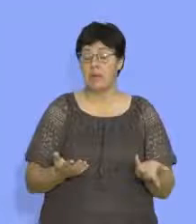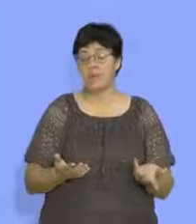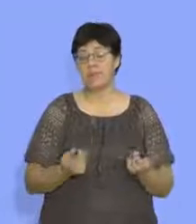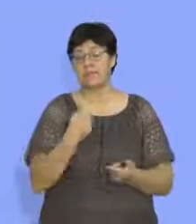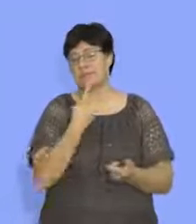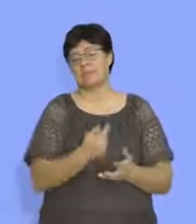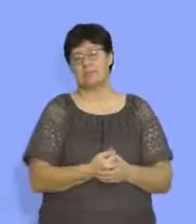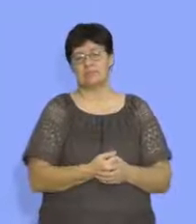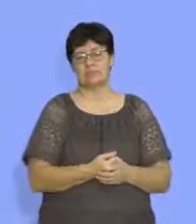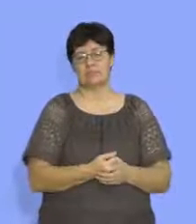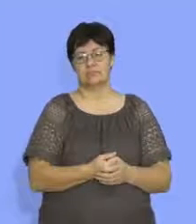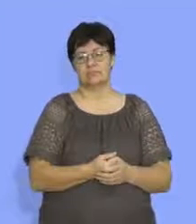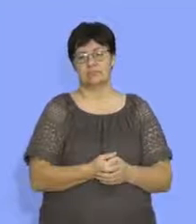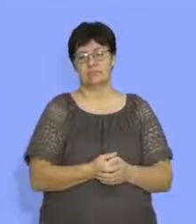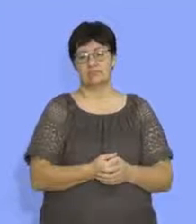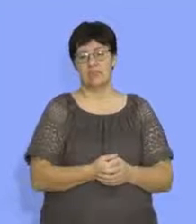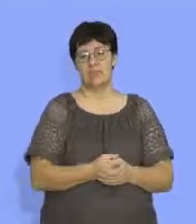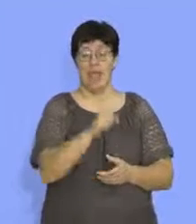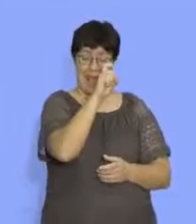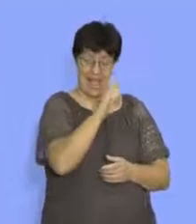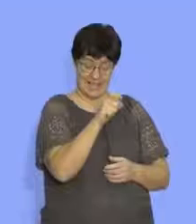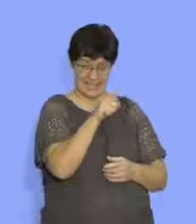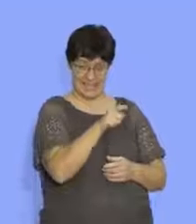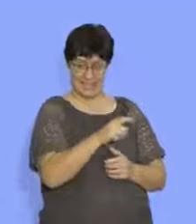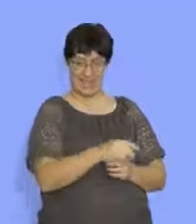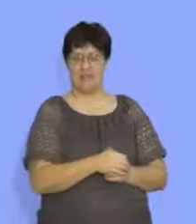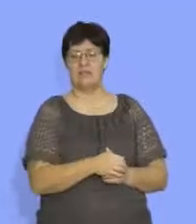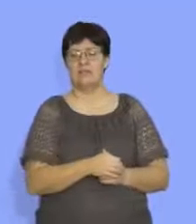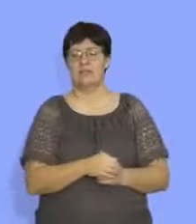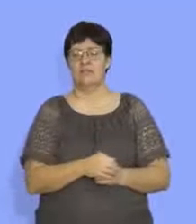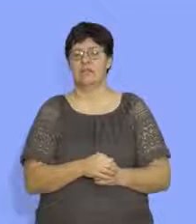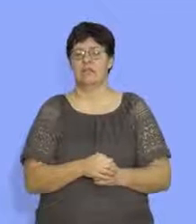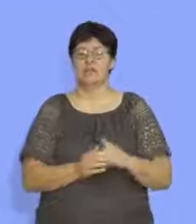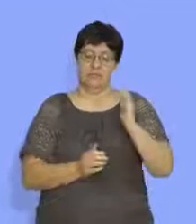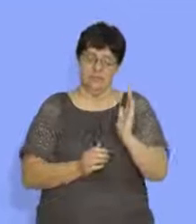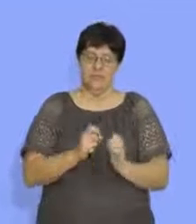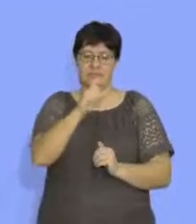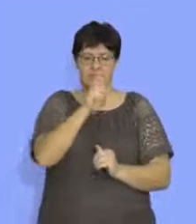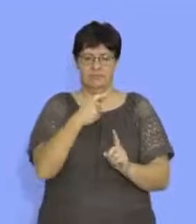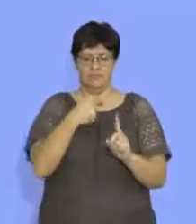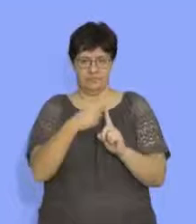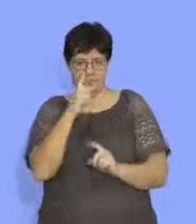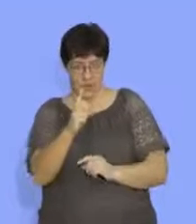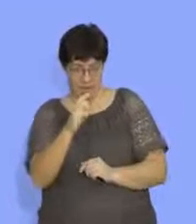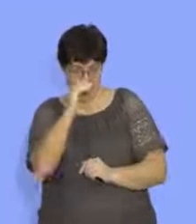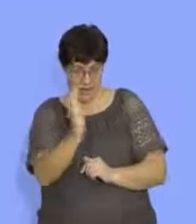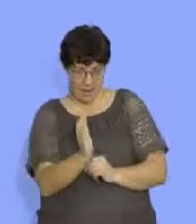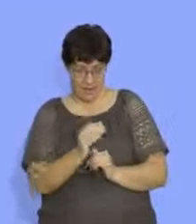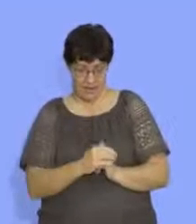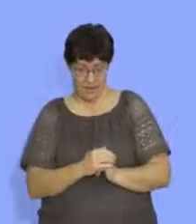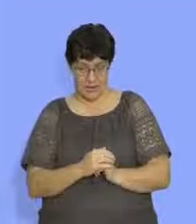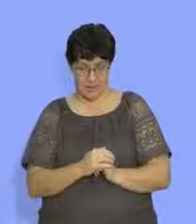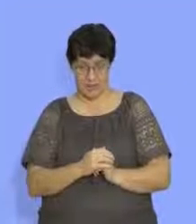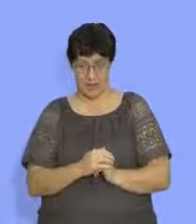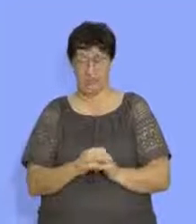we're still gonna use x and x plus 1, right?